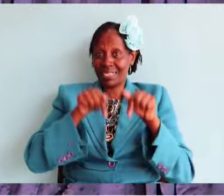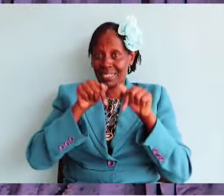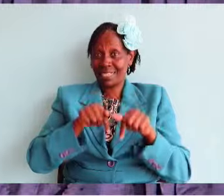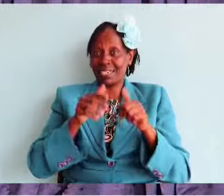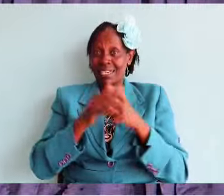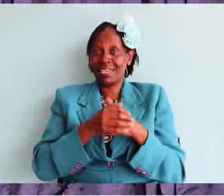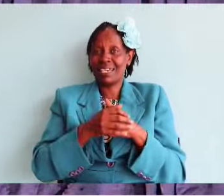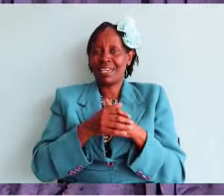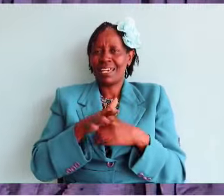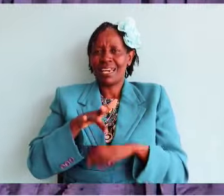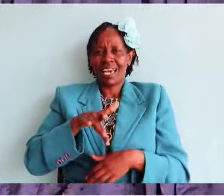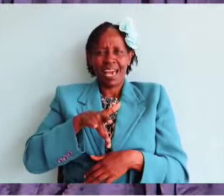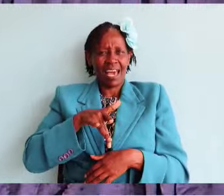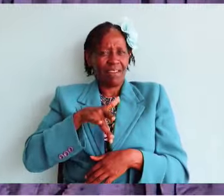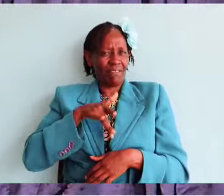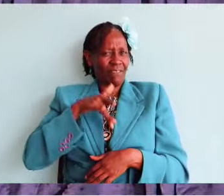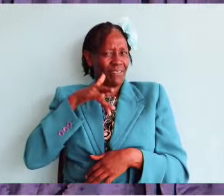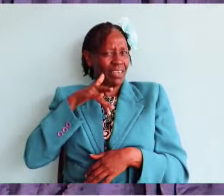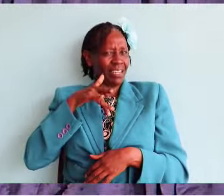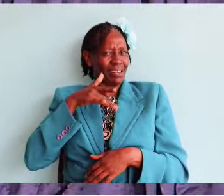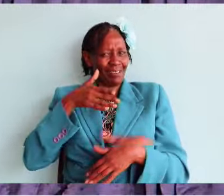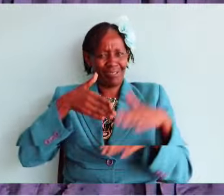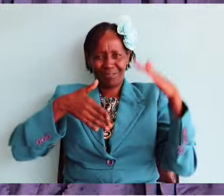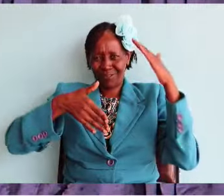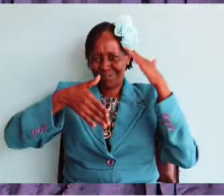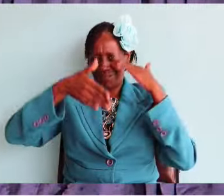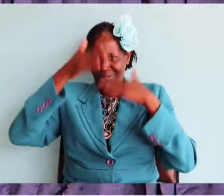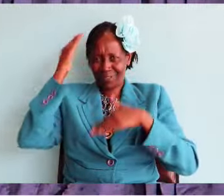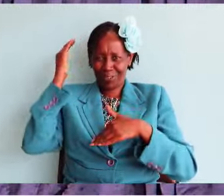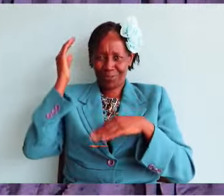I feel like I am not qualified.